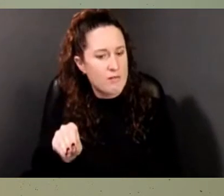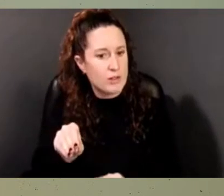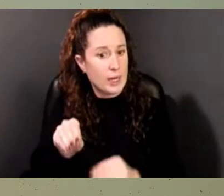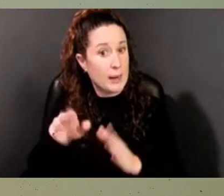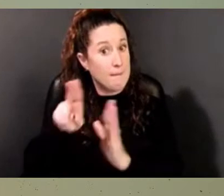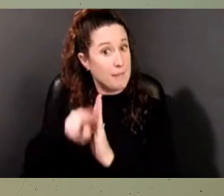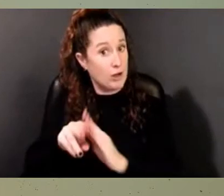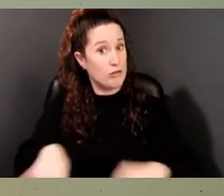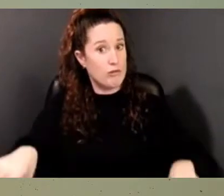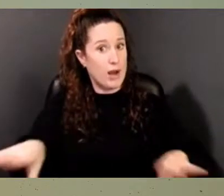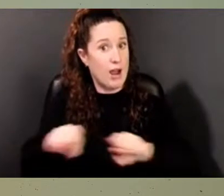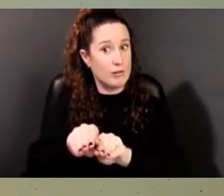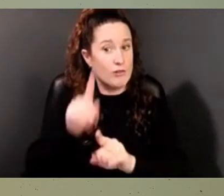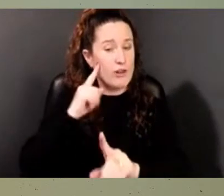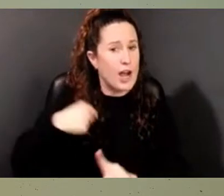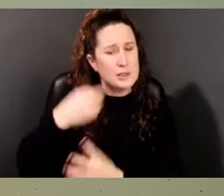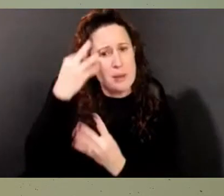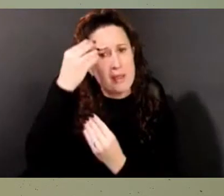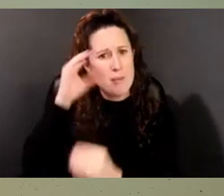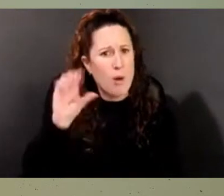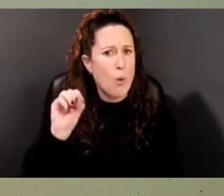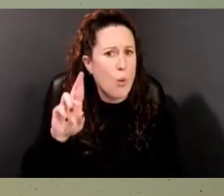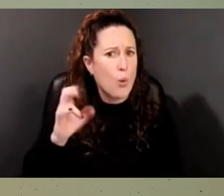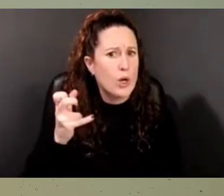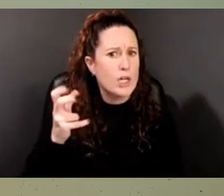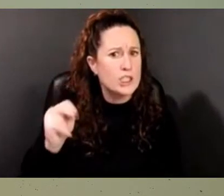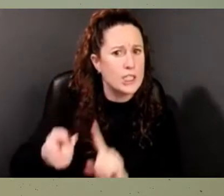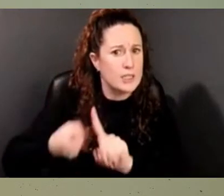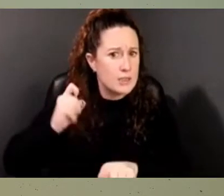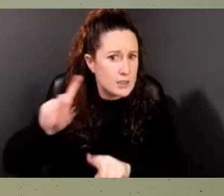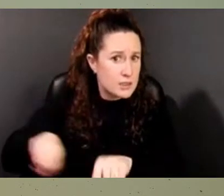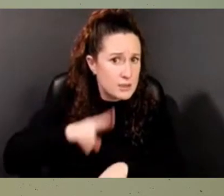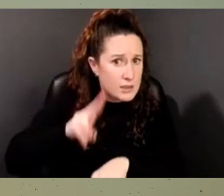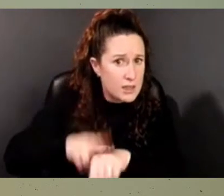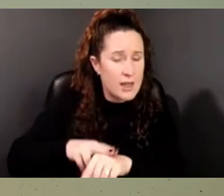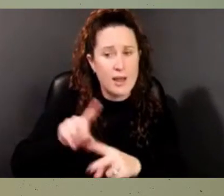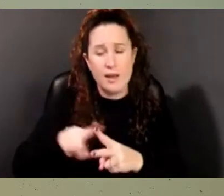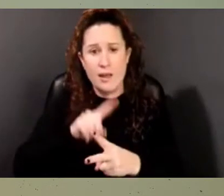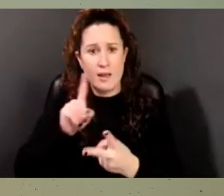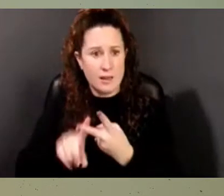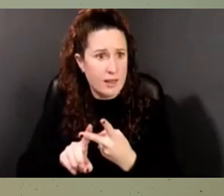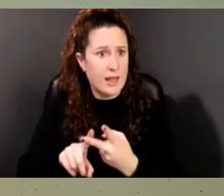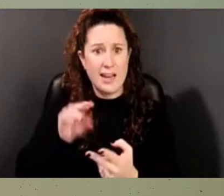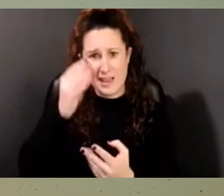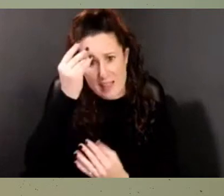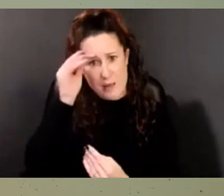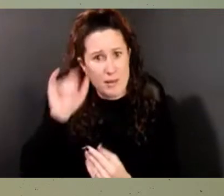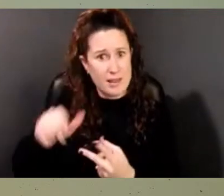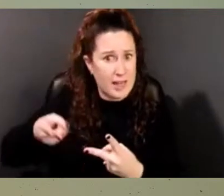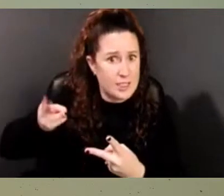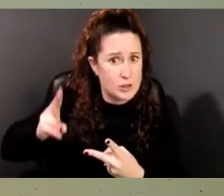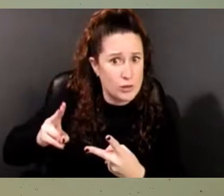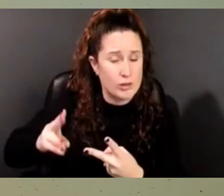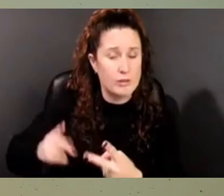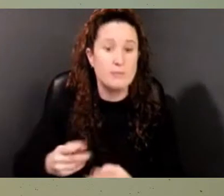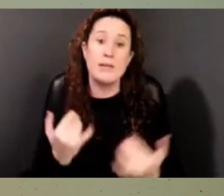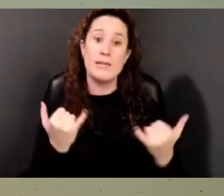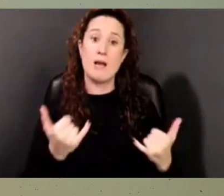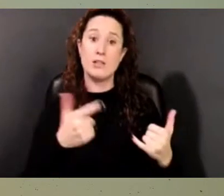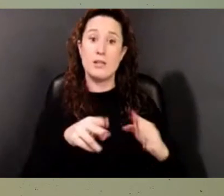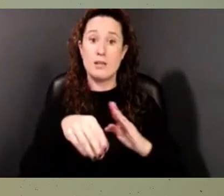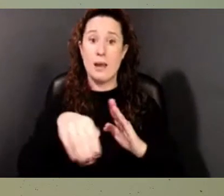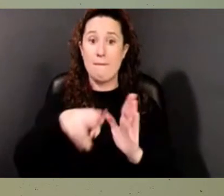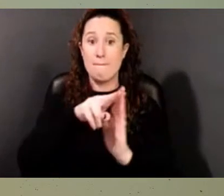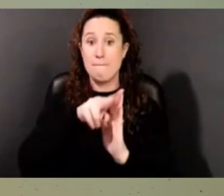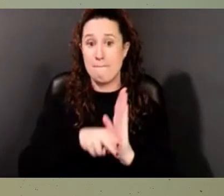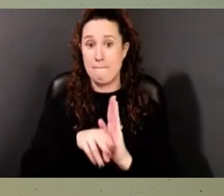and identities. And here's 4 points. Number one, this burying ground helps to assert the African experience